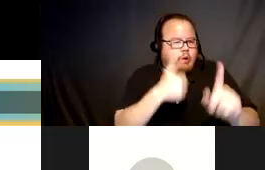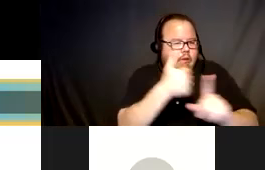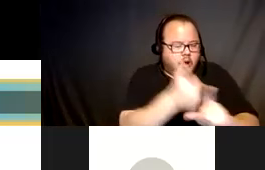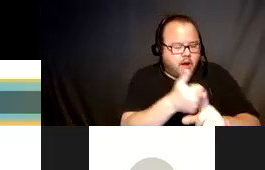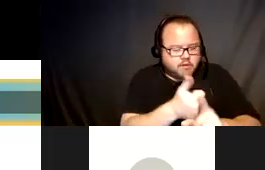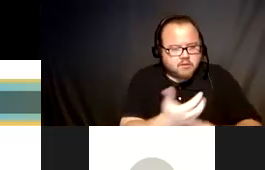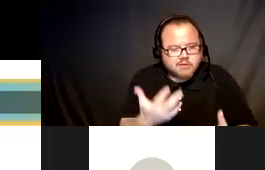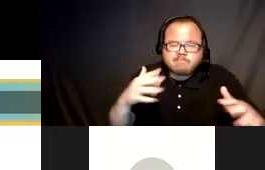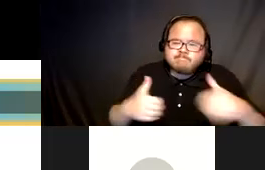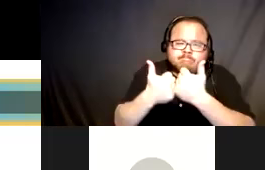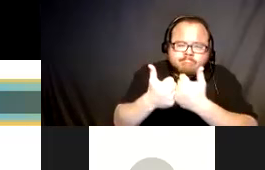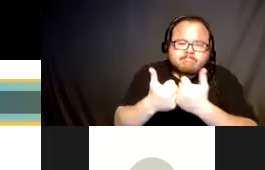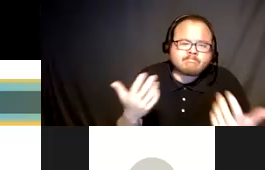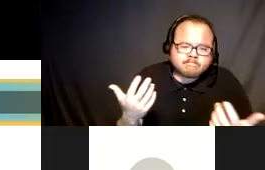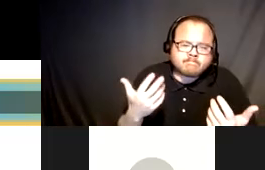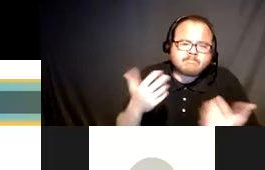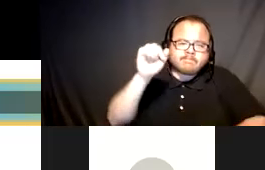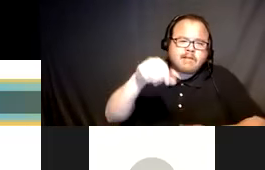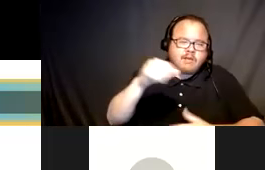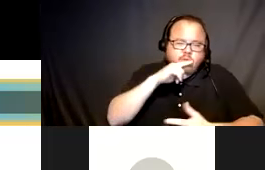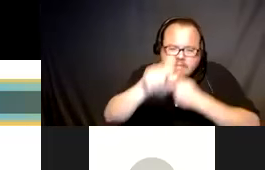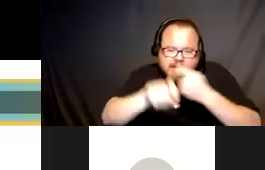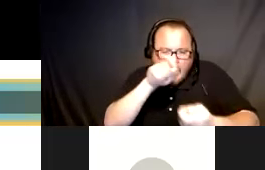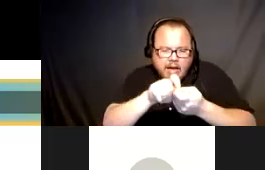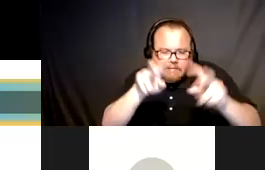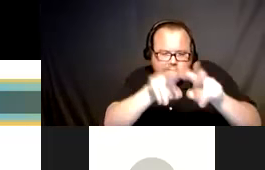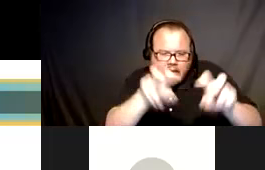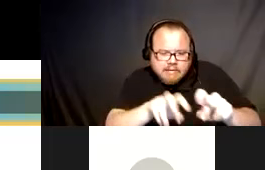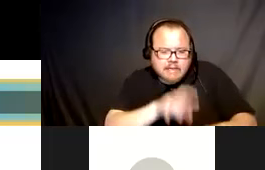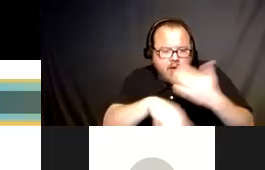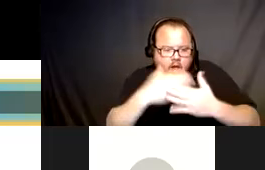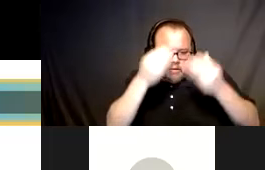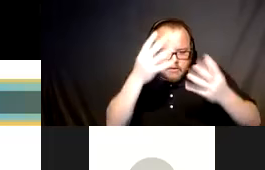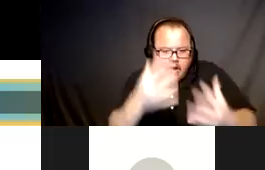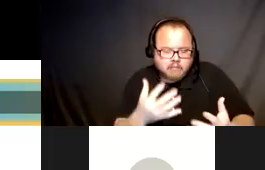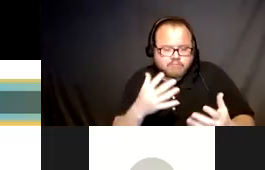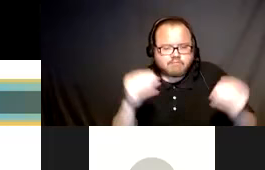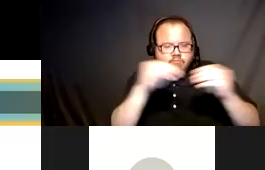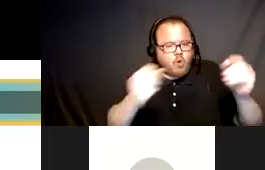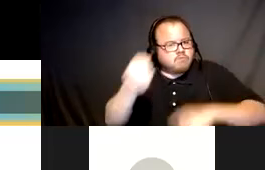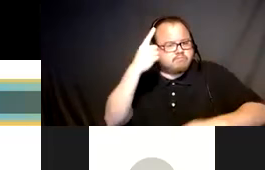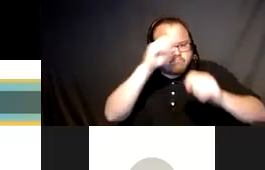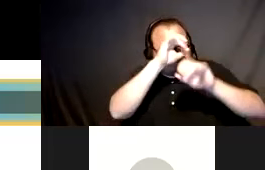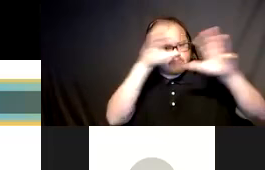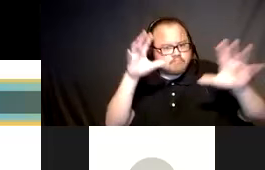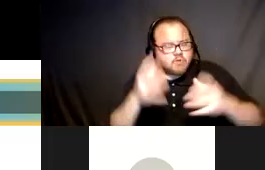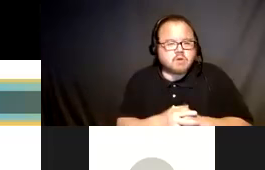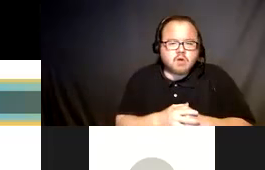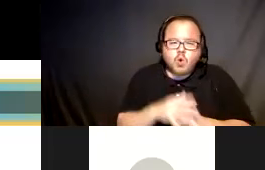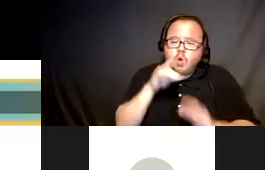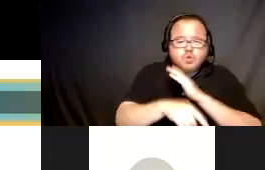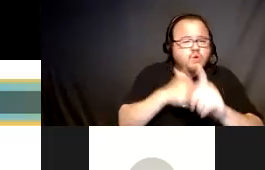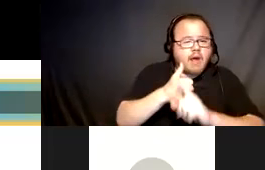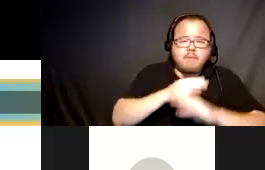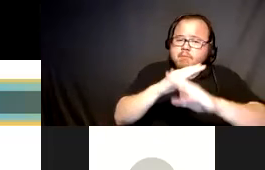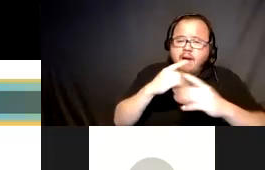which makes it challenging to accurately assess the data and understand more. So suicide prevention can only be